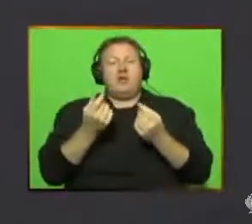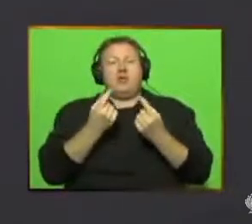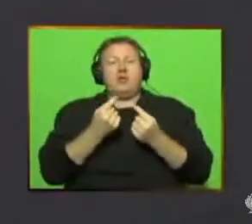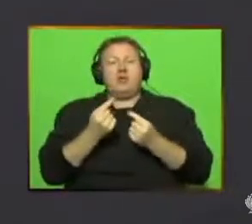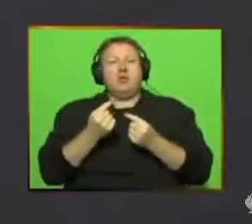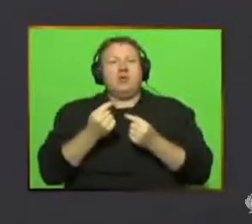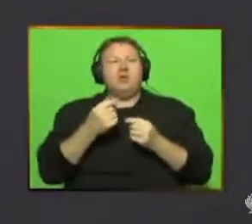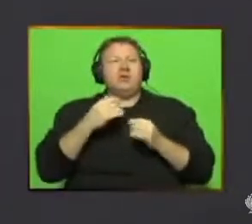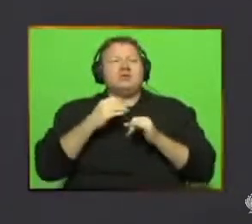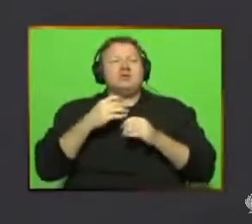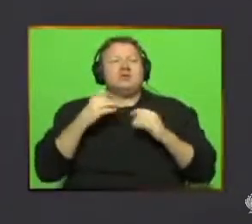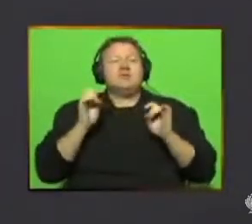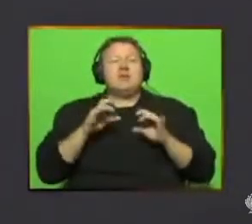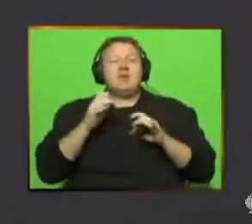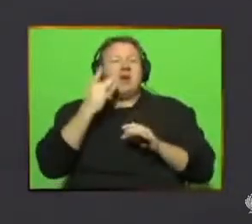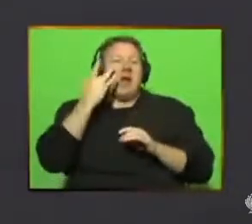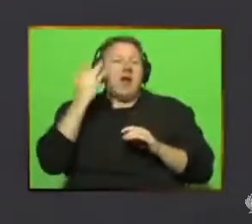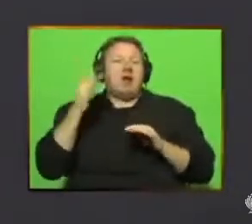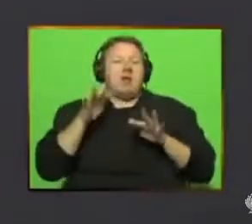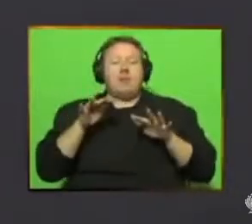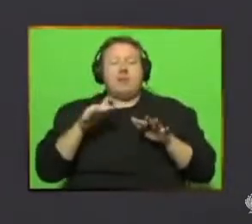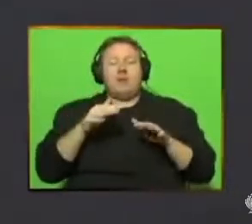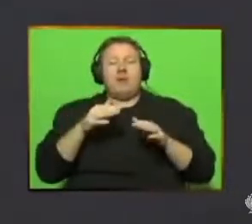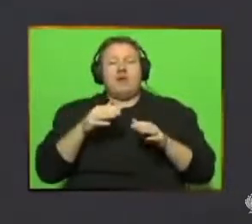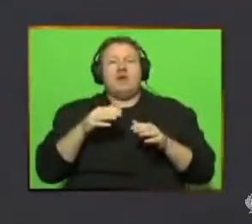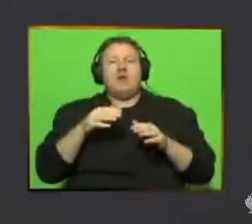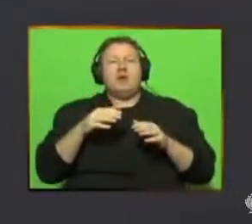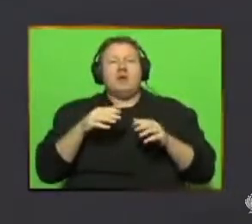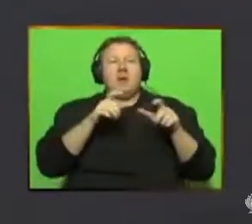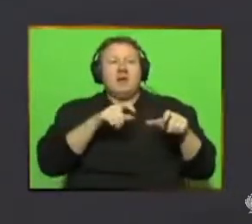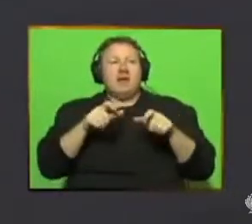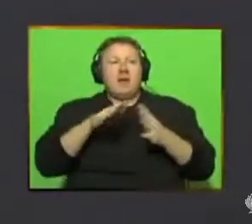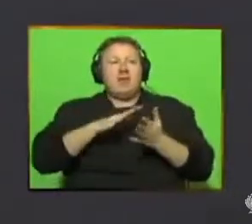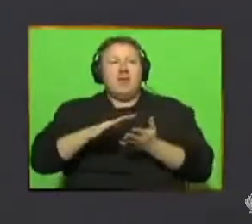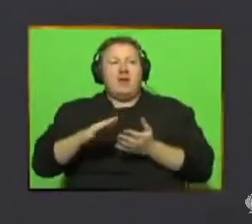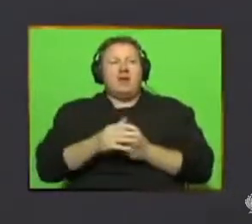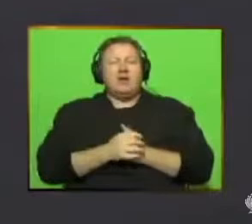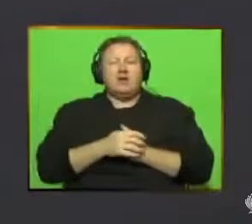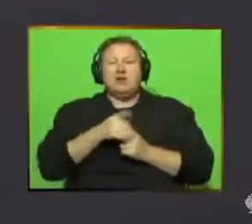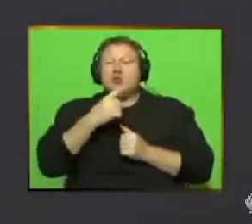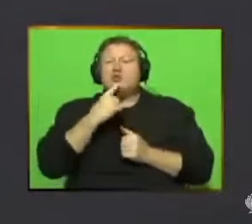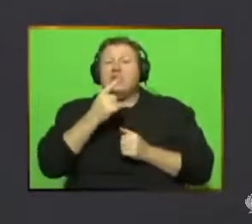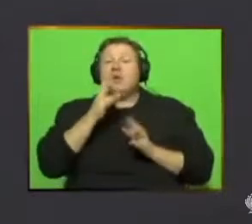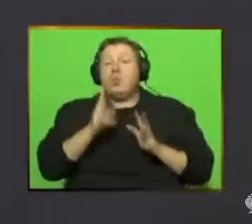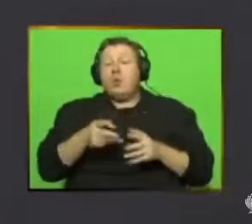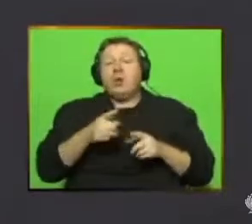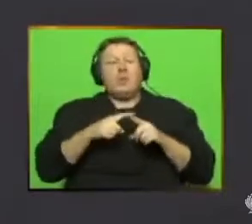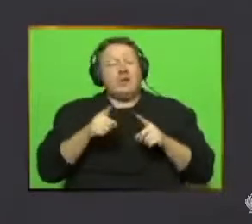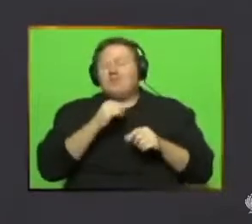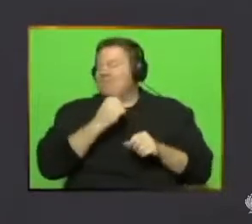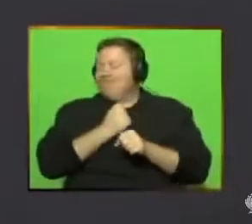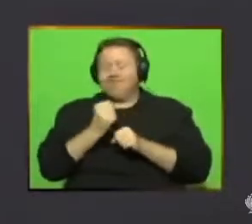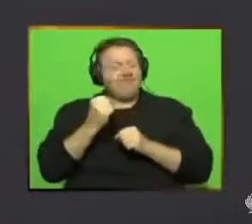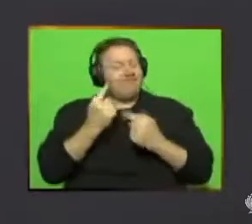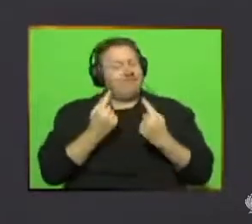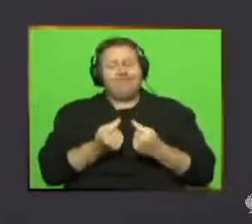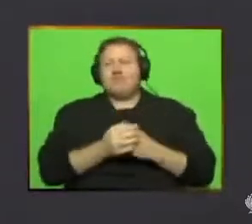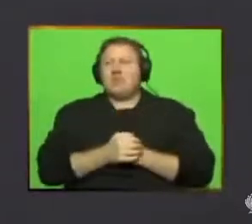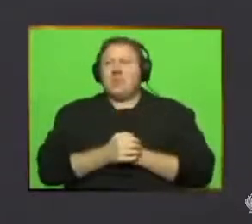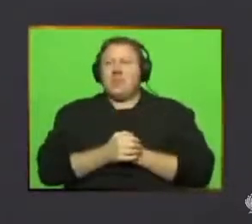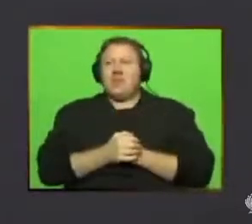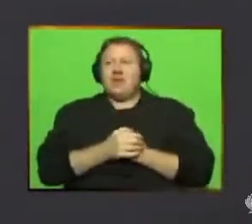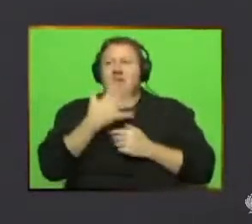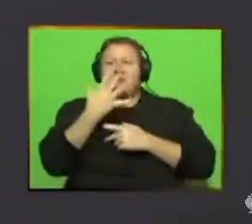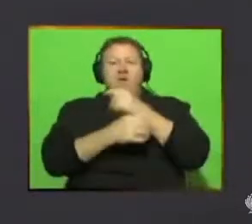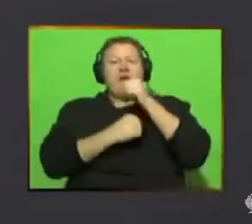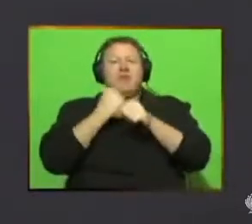the Cape Flats. You shook my hand, you said you would. You never did. Mr. President, 5 years